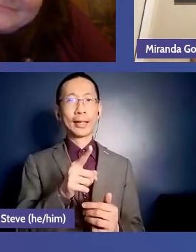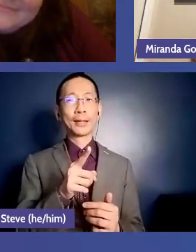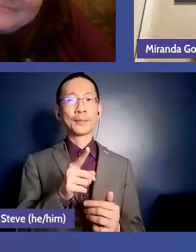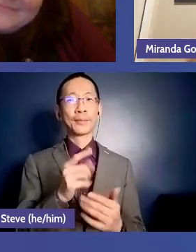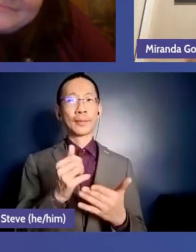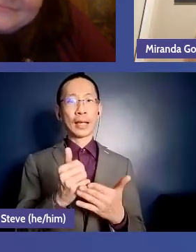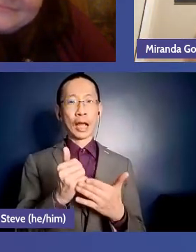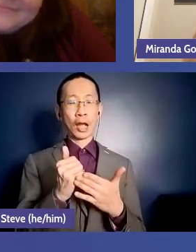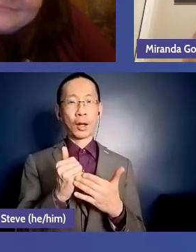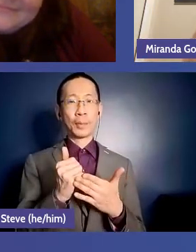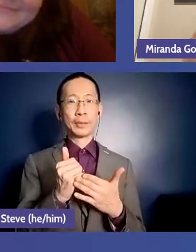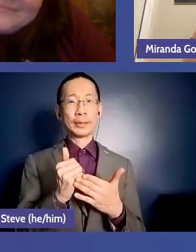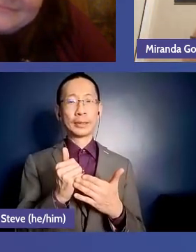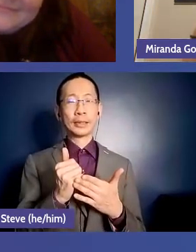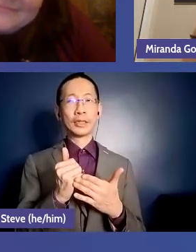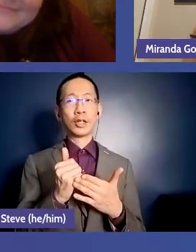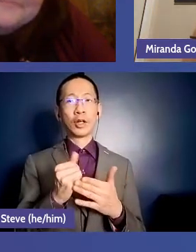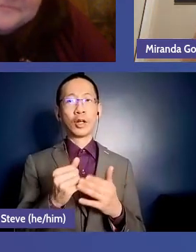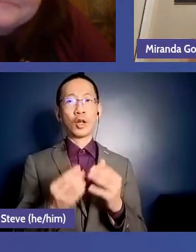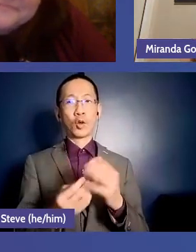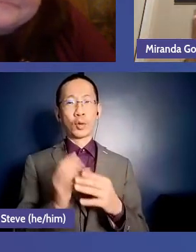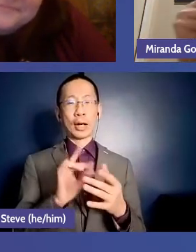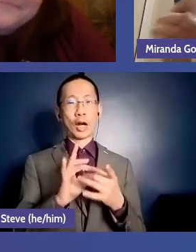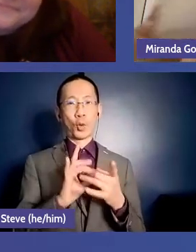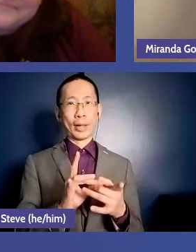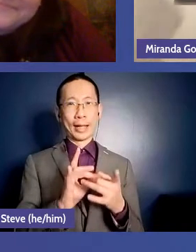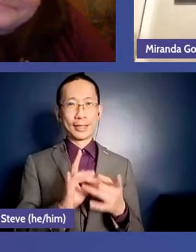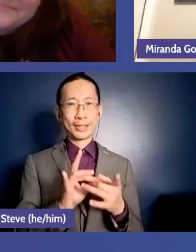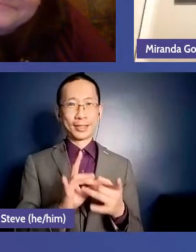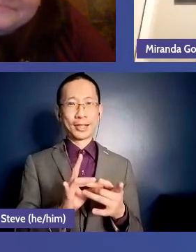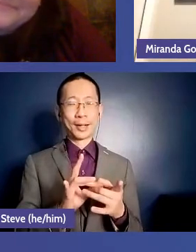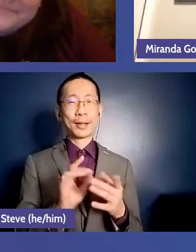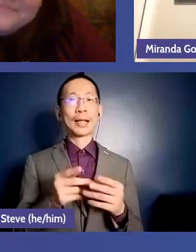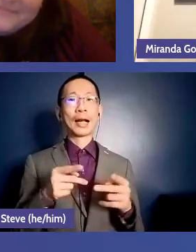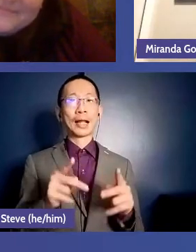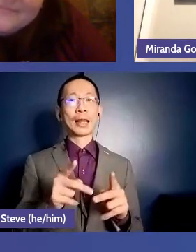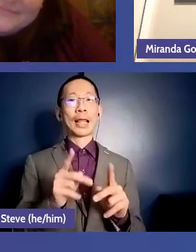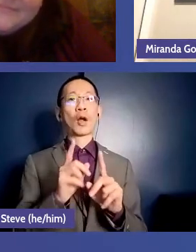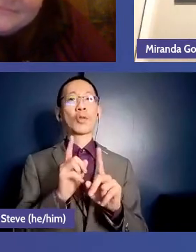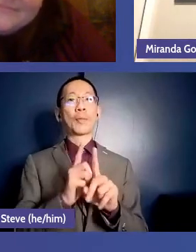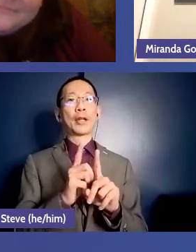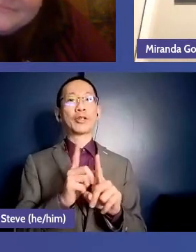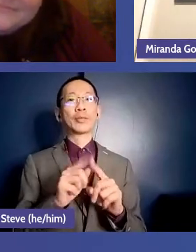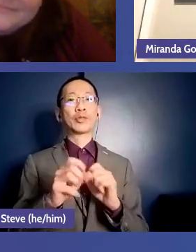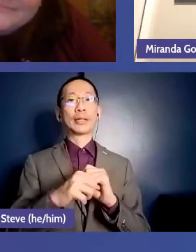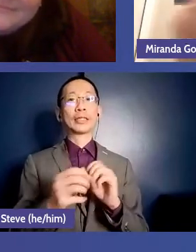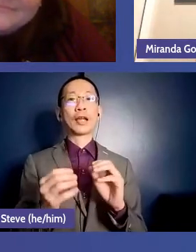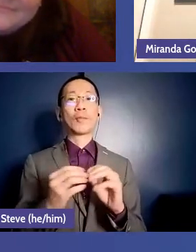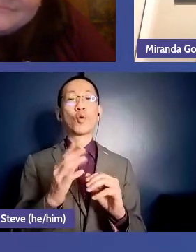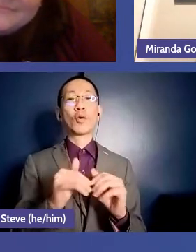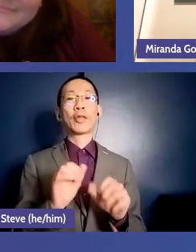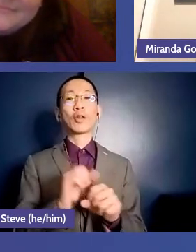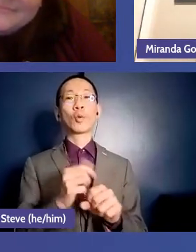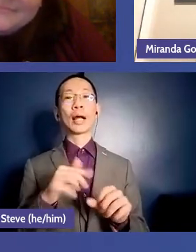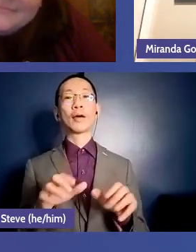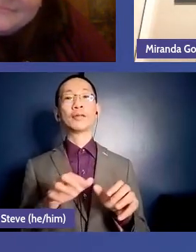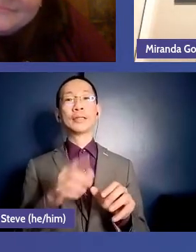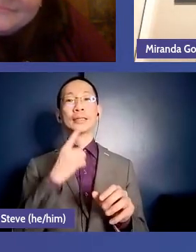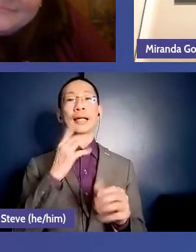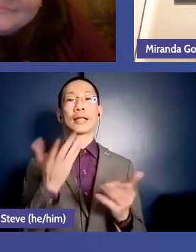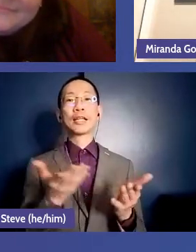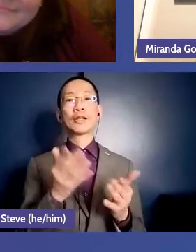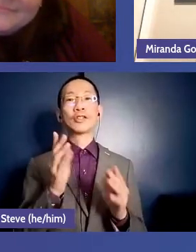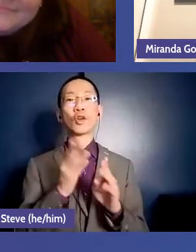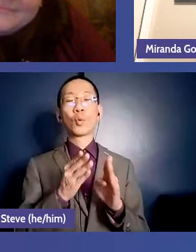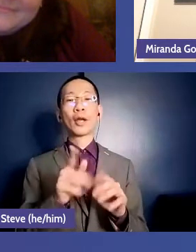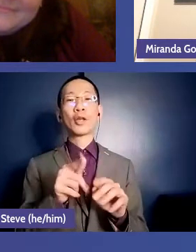helped grow our relationship, and it allowed that mentorship to extend beyond the work that I was doing on, hey, here's a way that